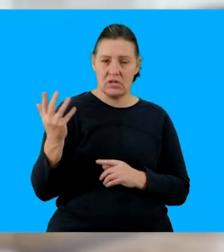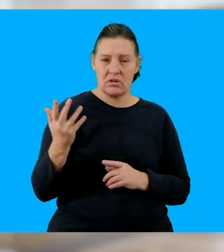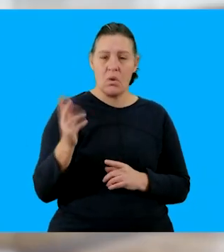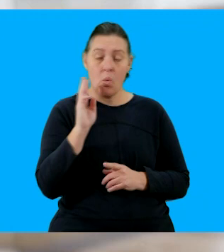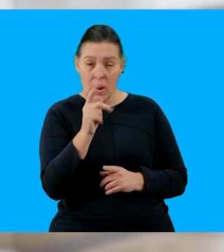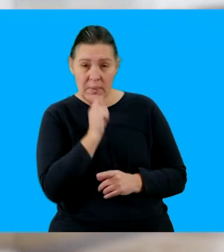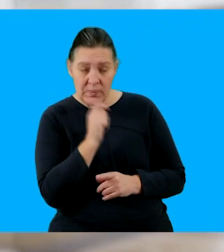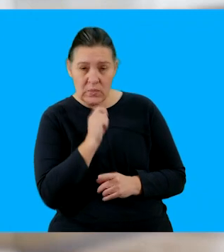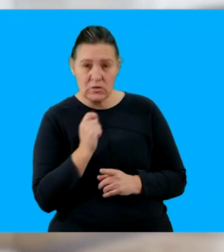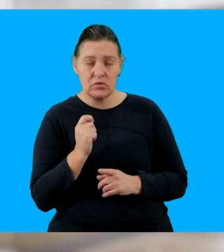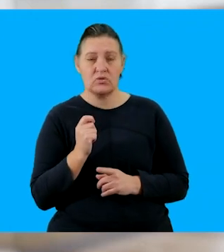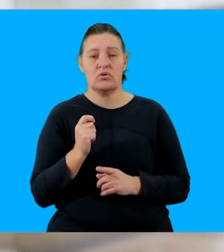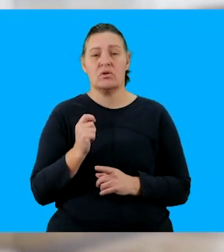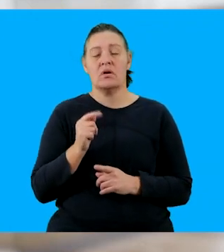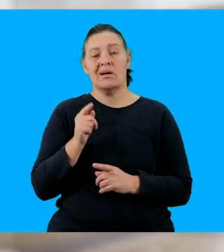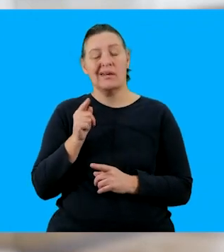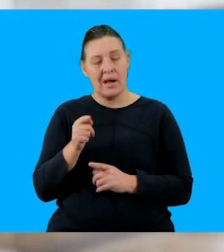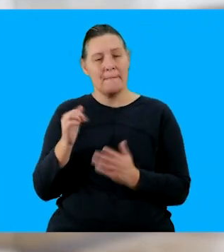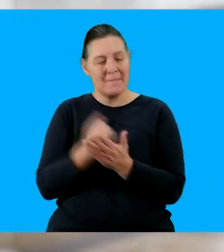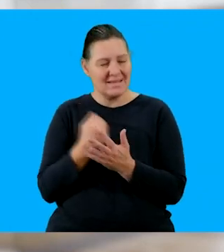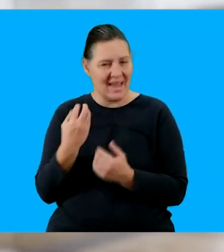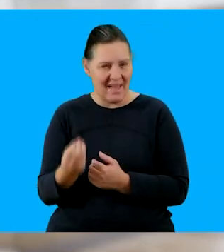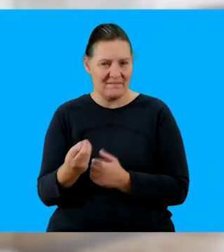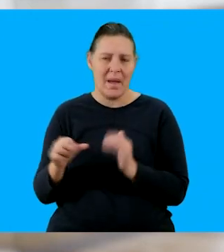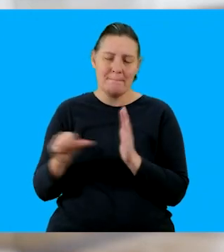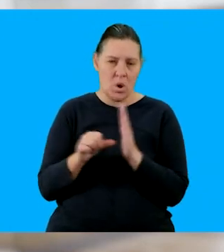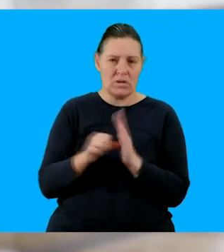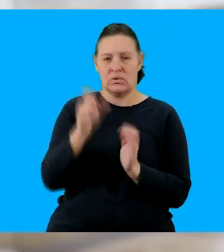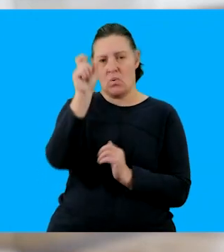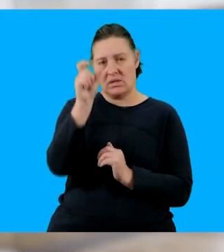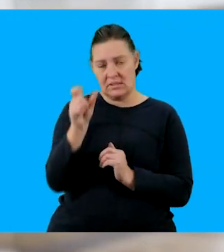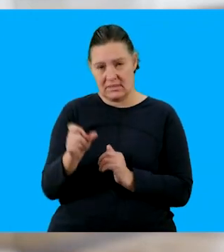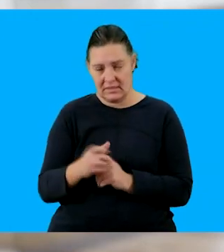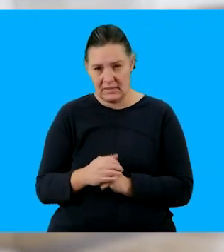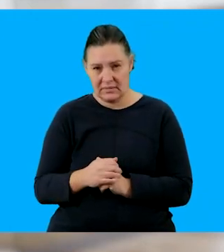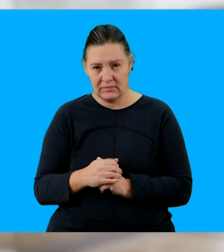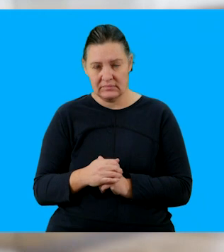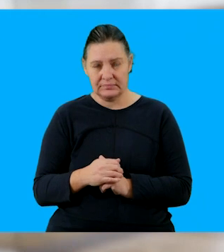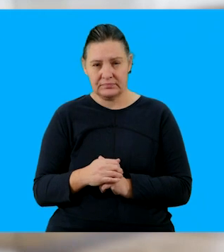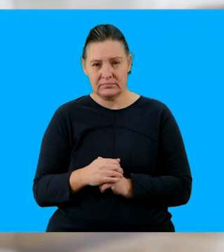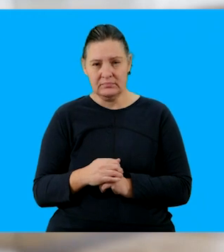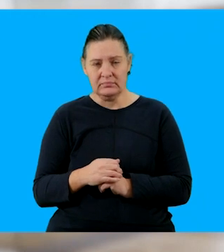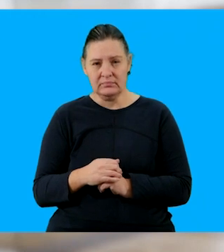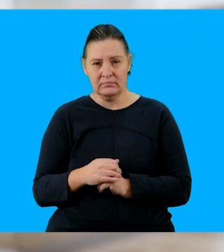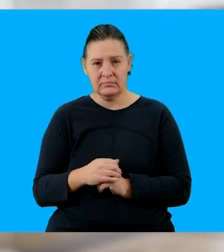presentation that you are going to use on the transparency, it has to have key words.